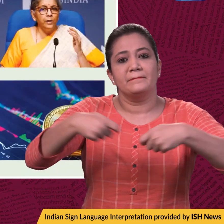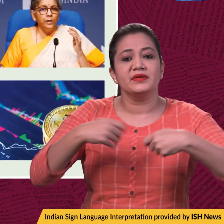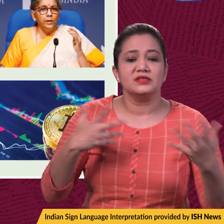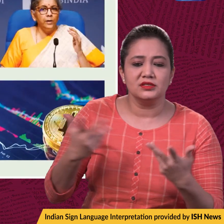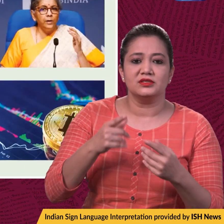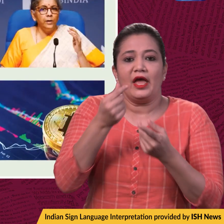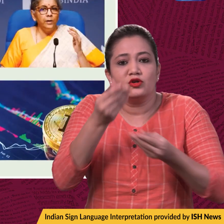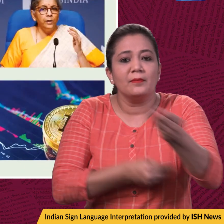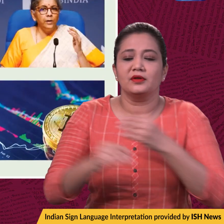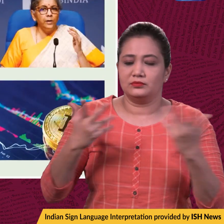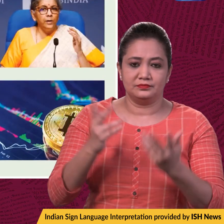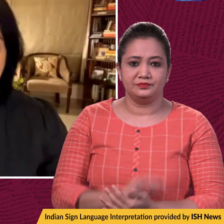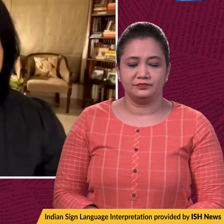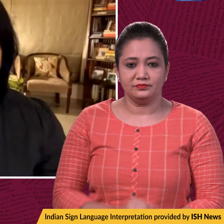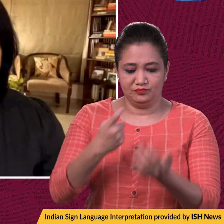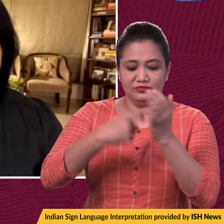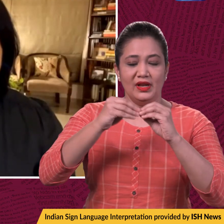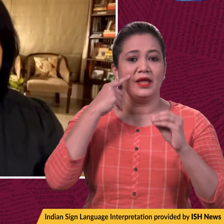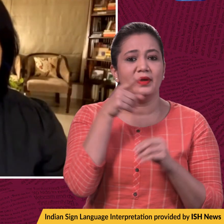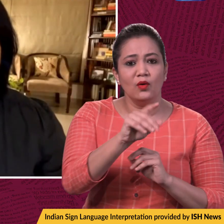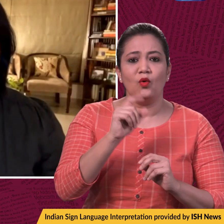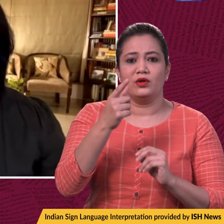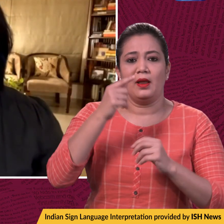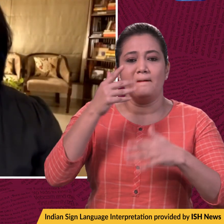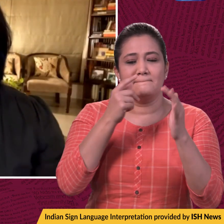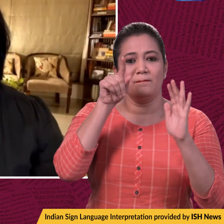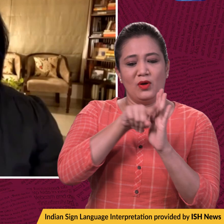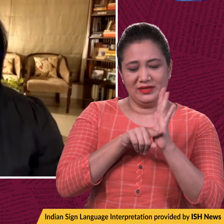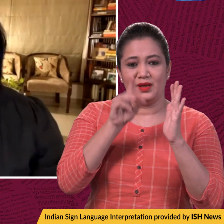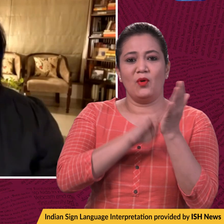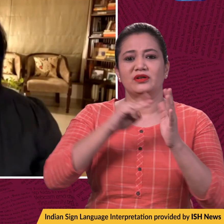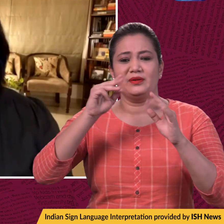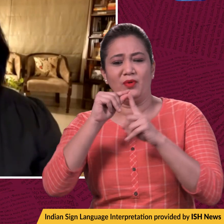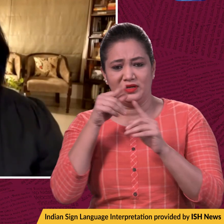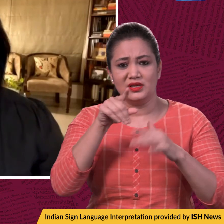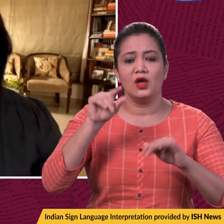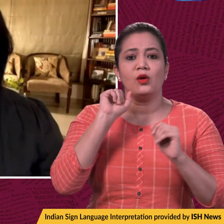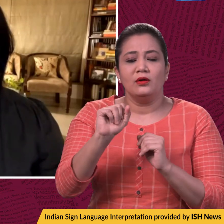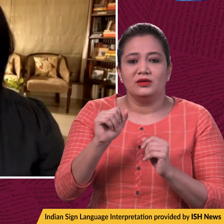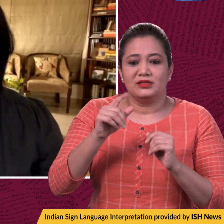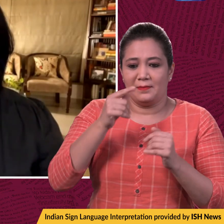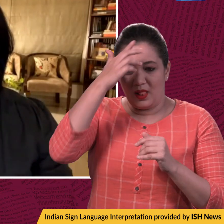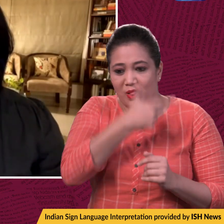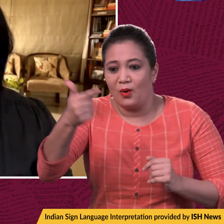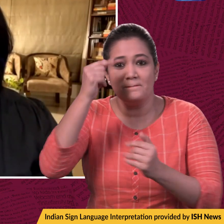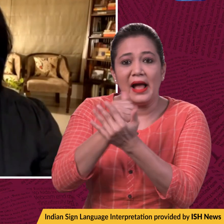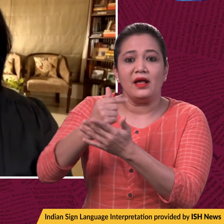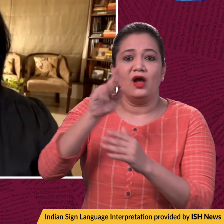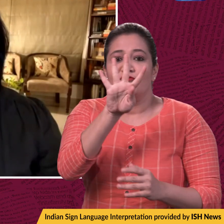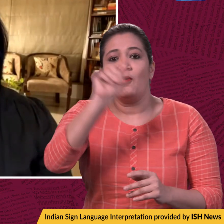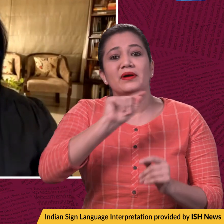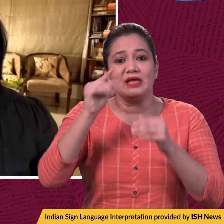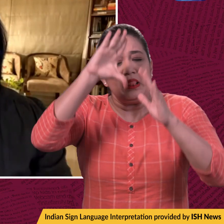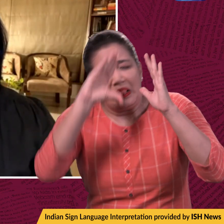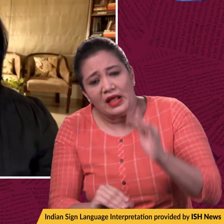of business and economy. The RBI's monetary policy kept the repo rate unchanged with a record low of